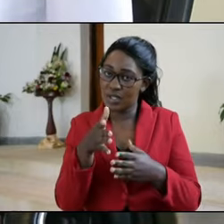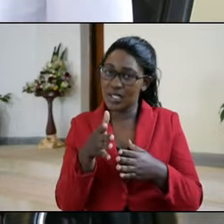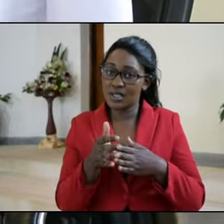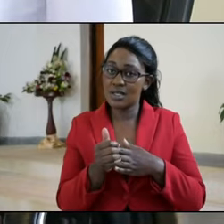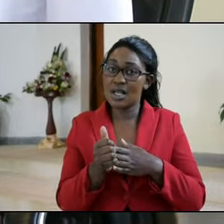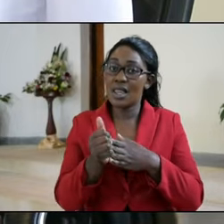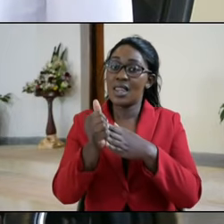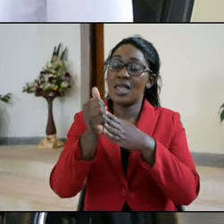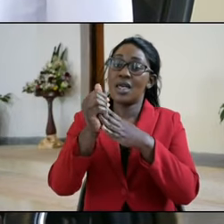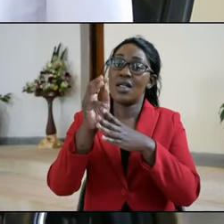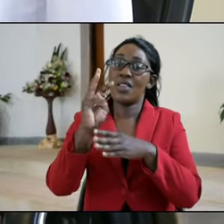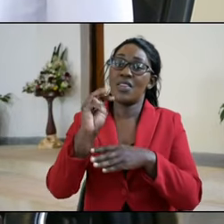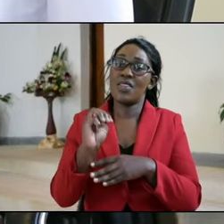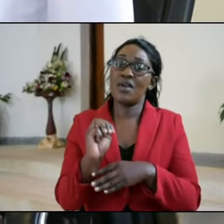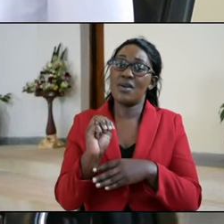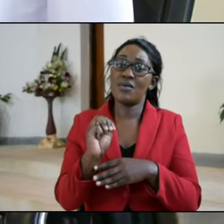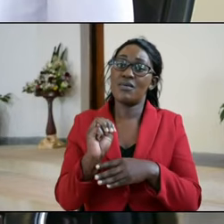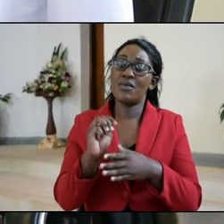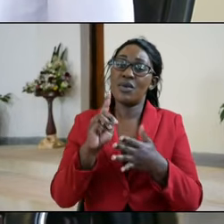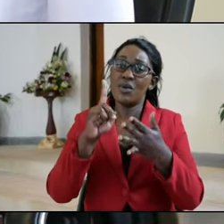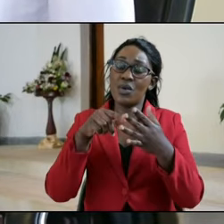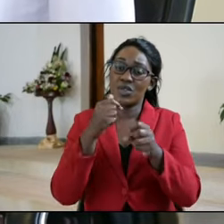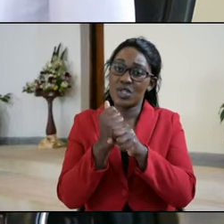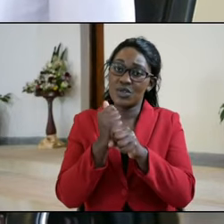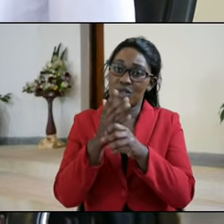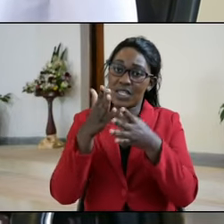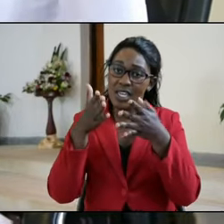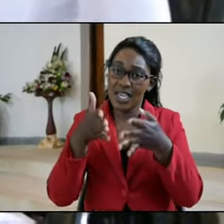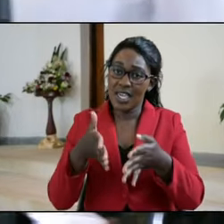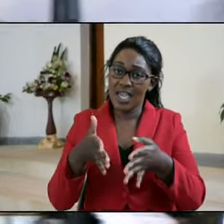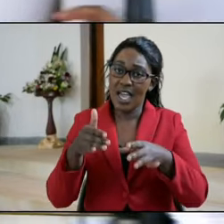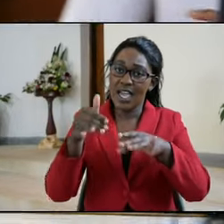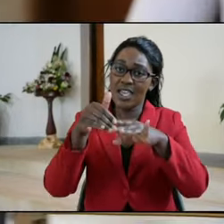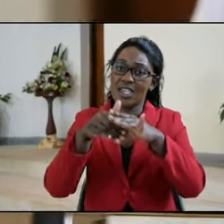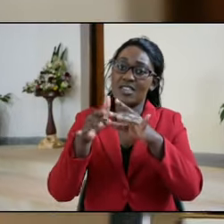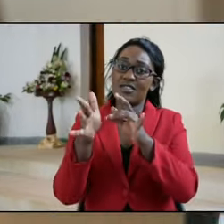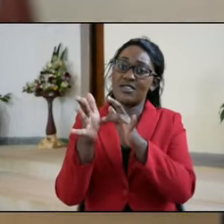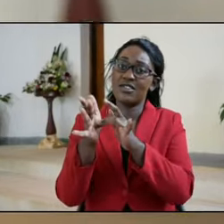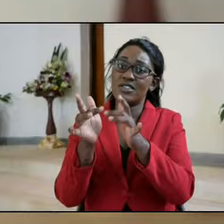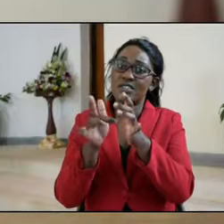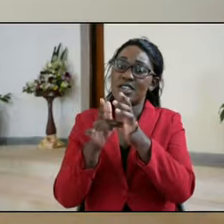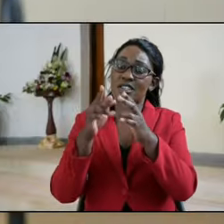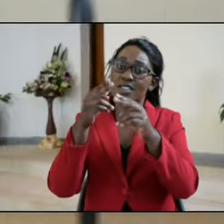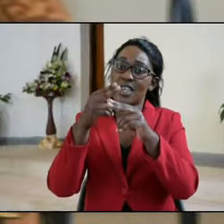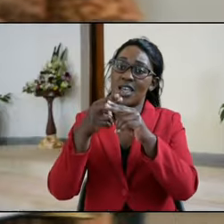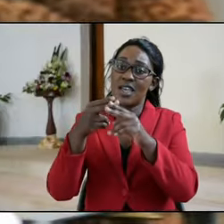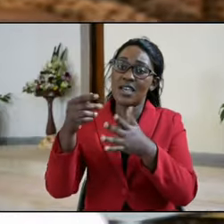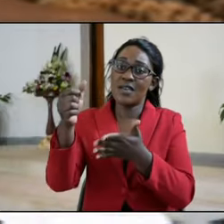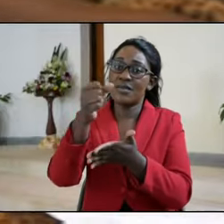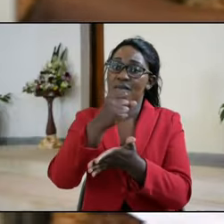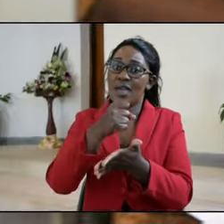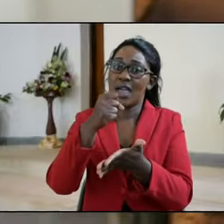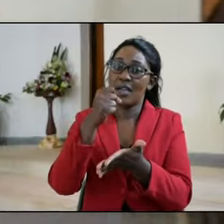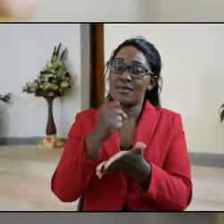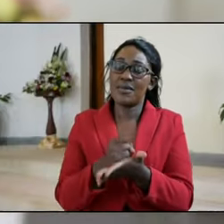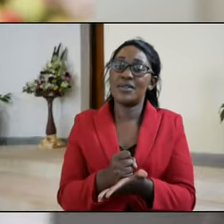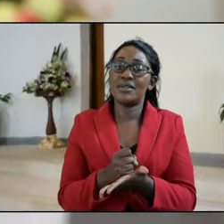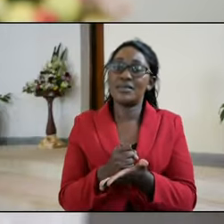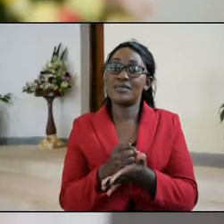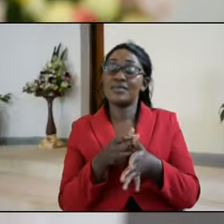us, O Lord, we ask in Jesus' name. Amen. Amen. Amen. So viewers, we are going to